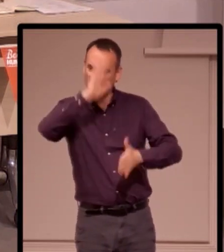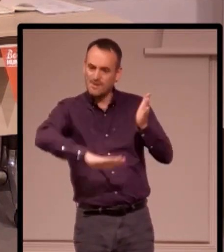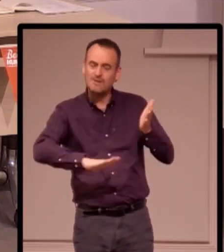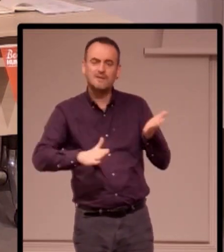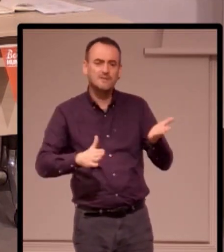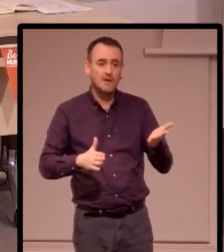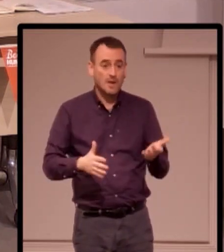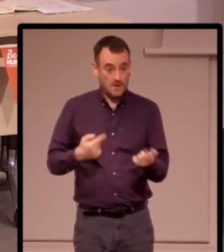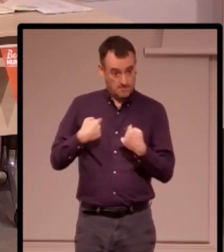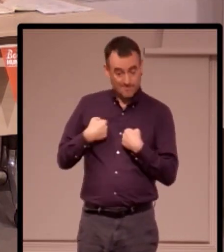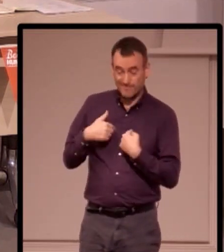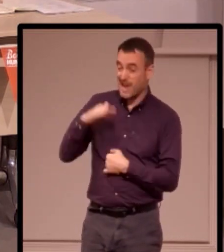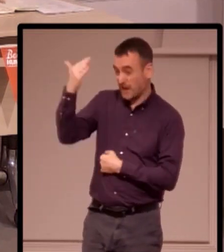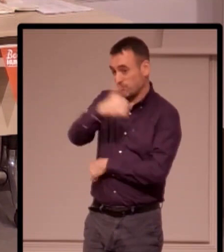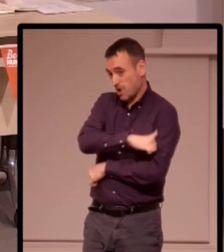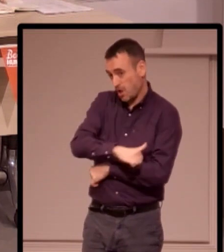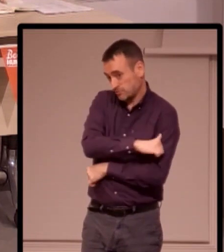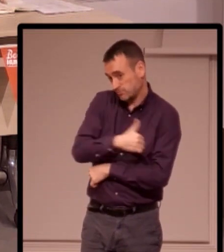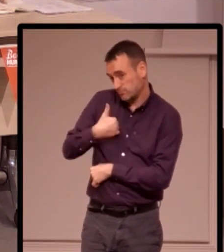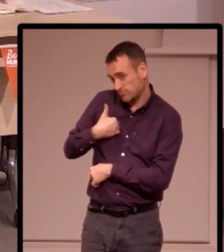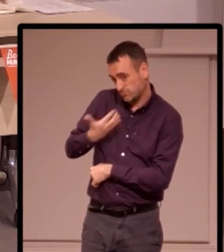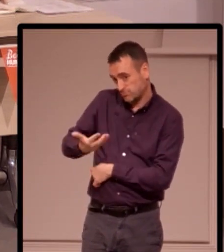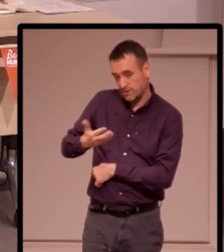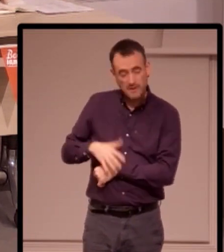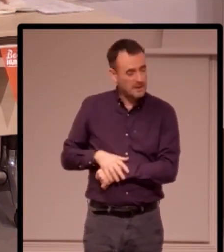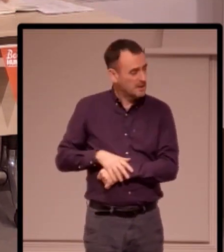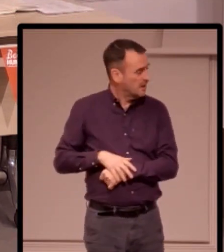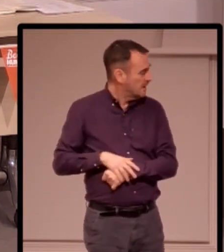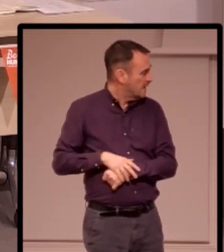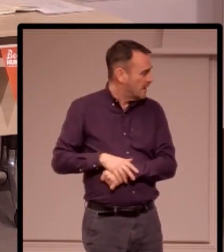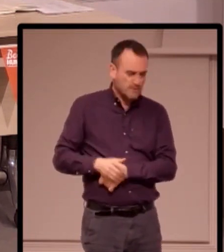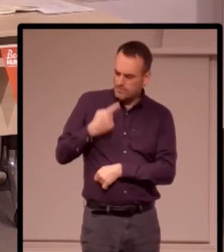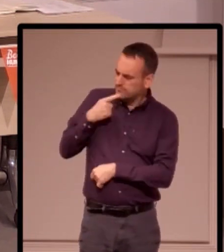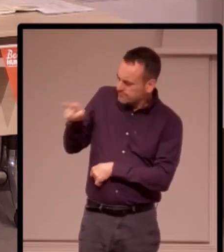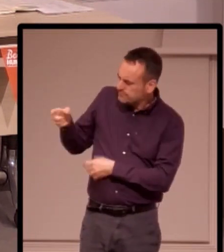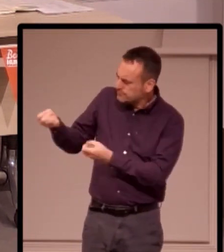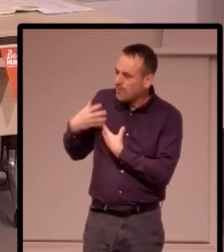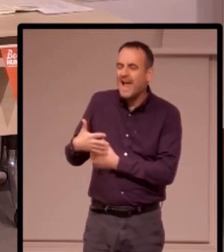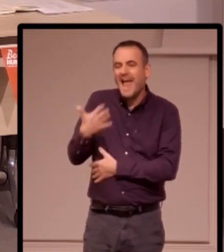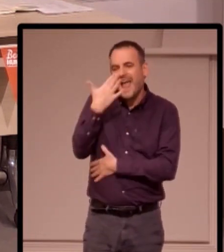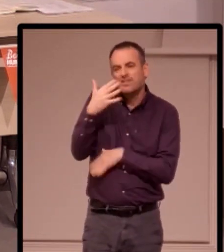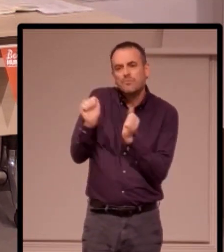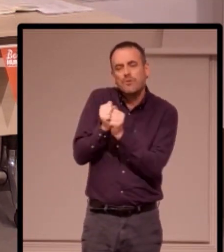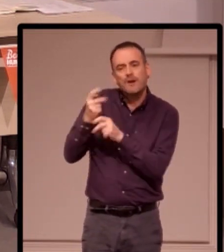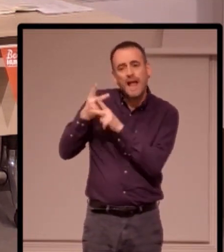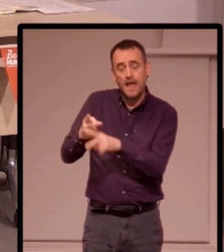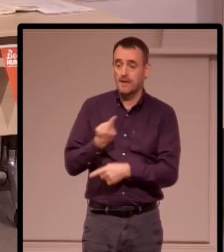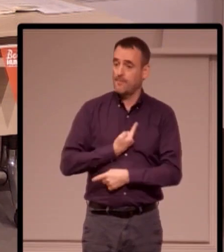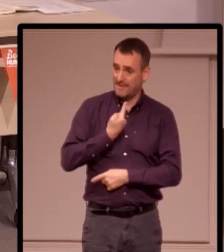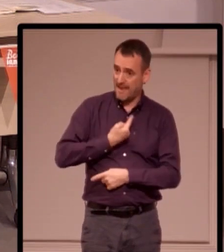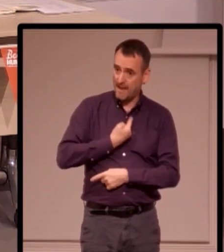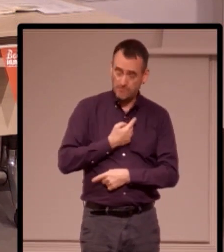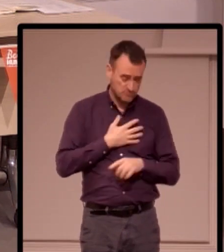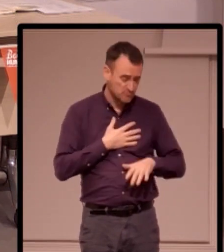say, I am an adult nurse. I think just to go on what you were saying about age-appropriate care, I was a young person. I